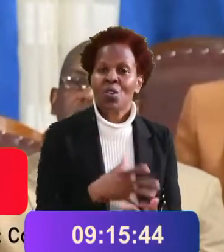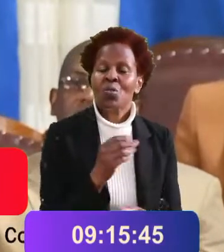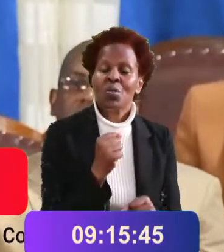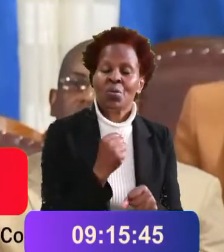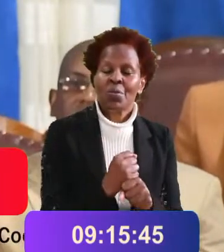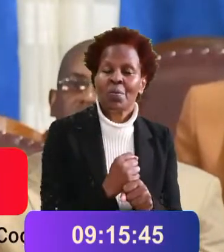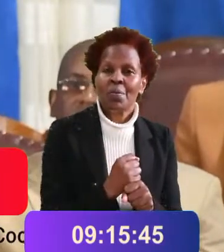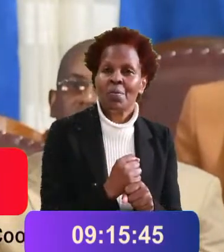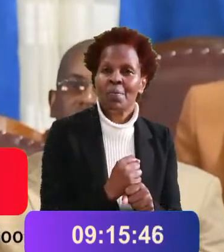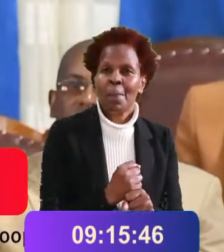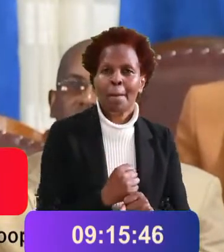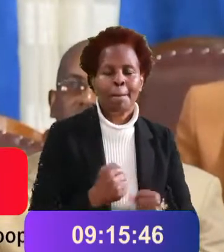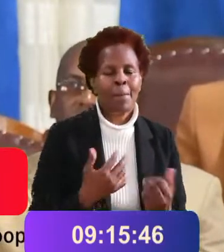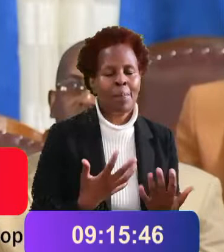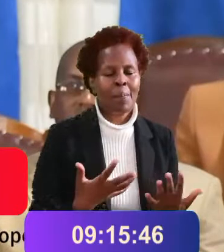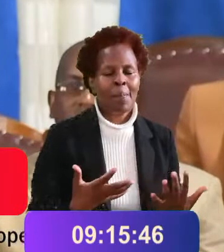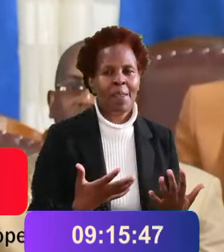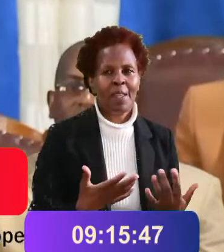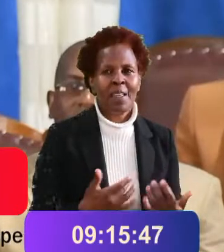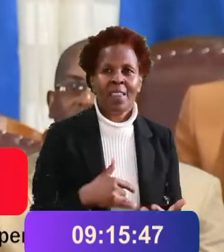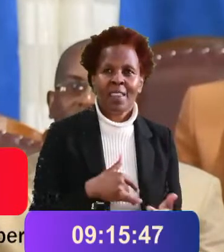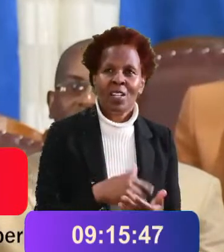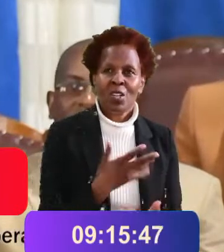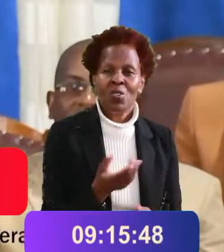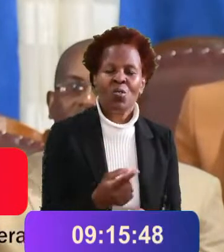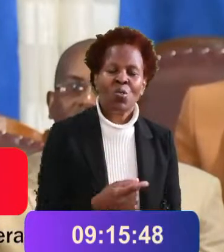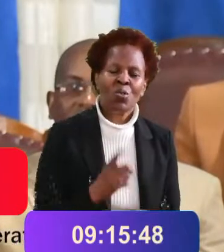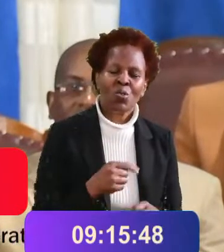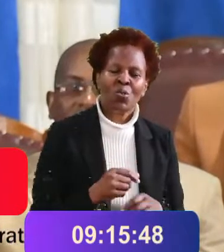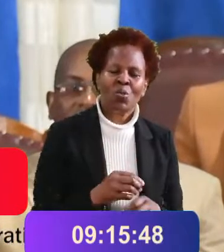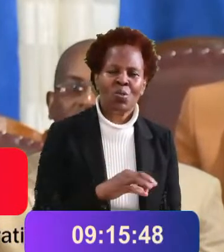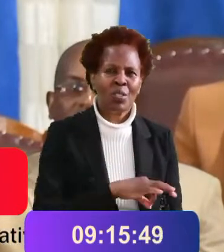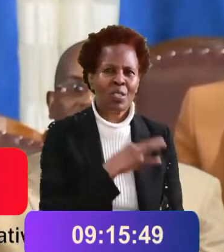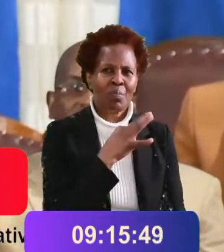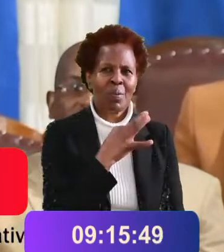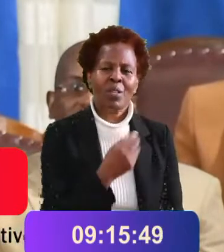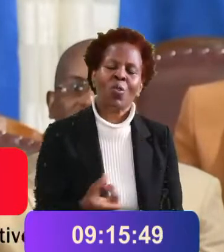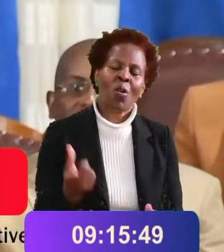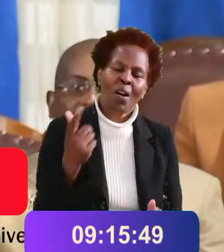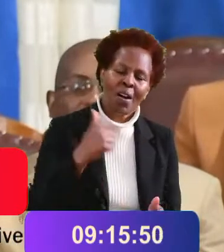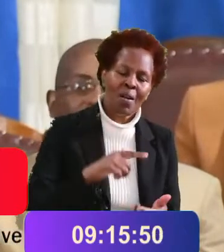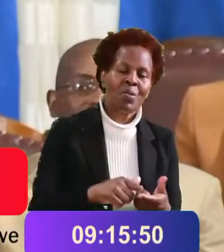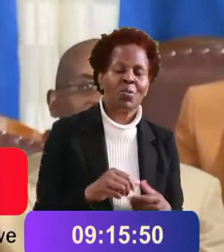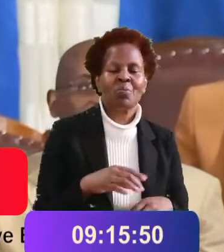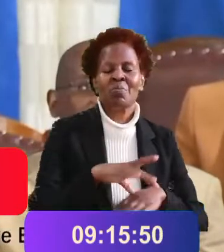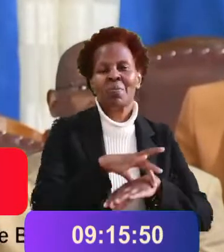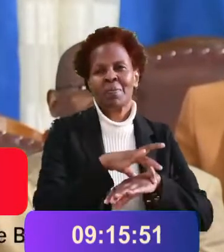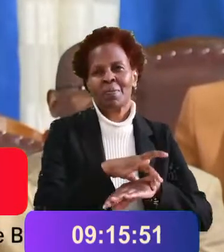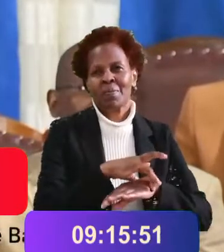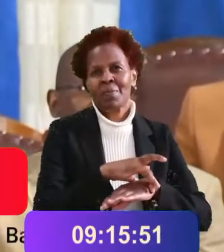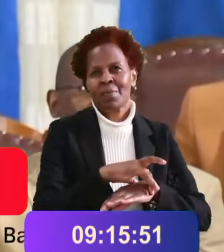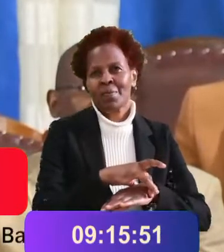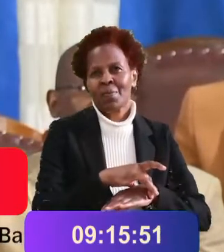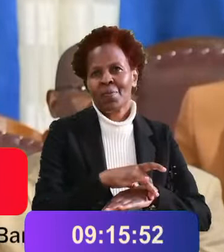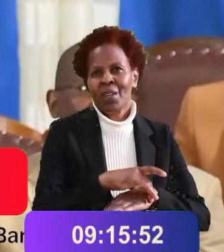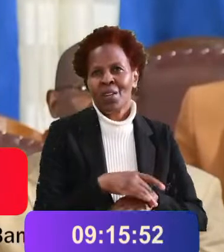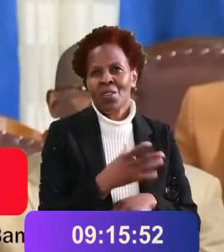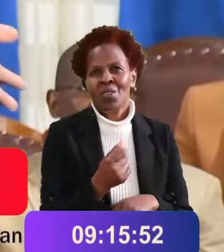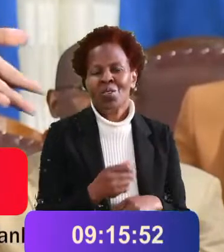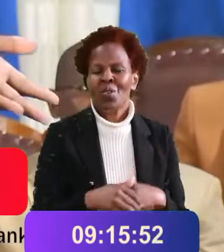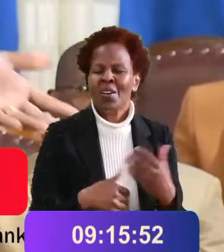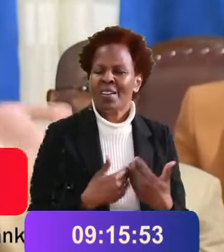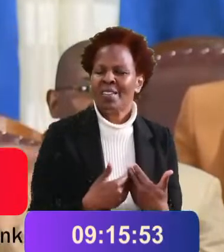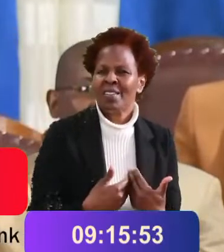unrealistic. They will tell you you're being too spiritual. Come back to earth. Or you have become